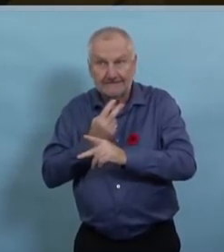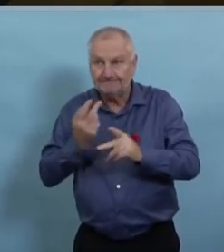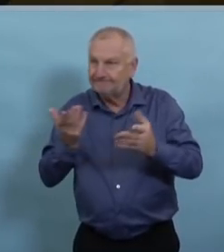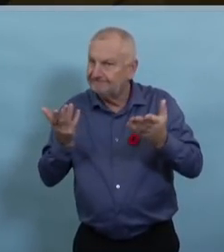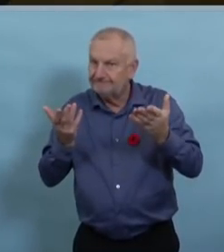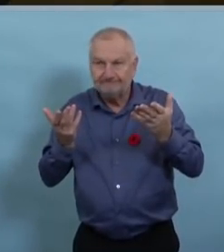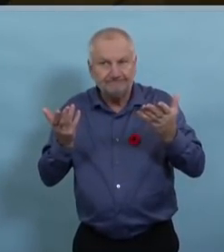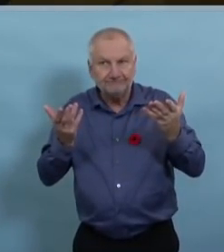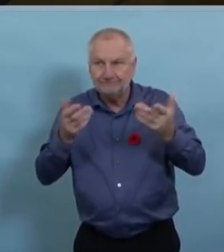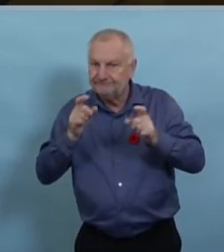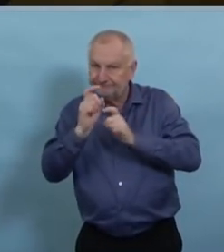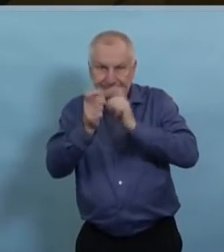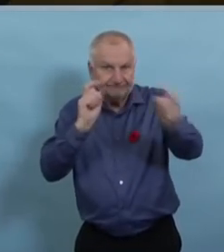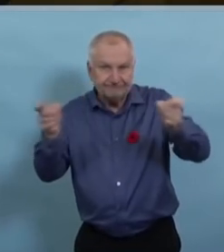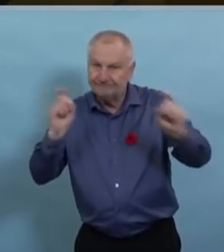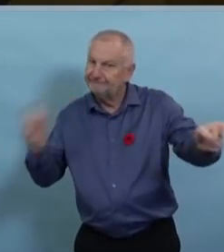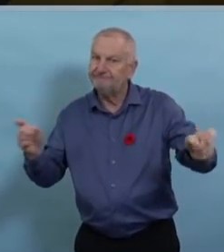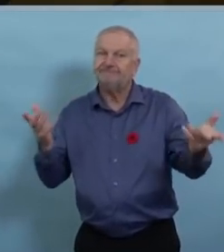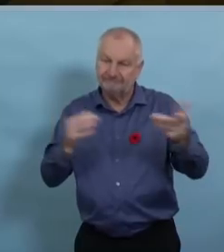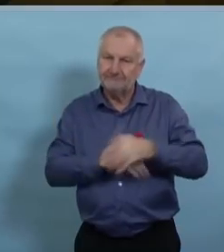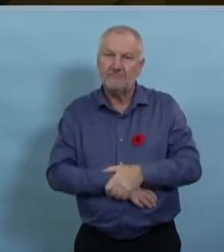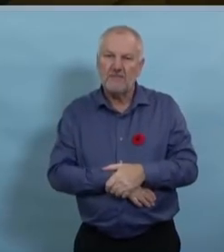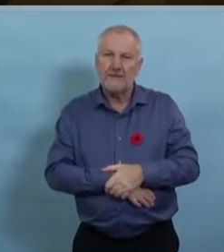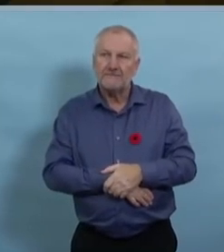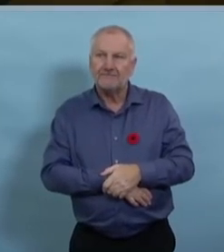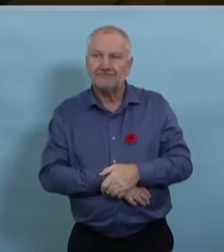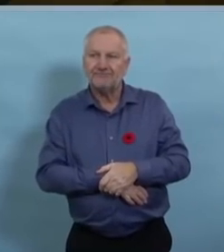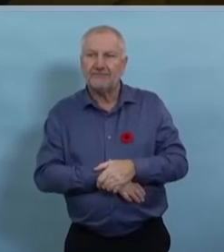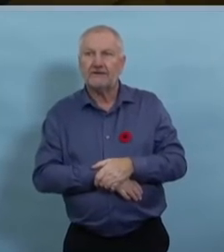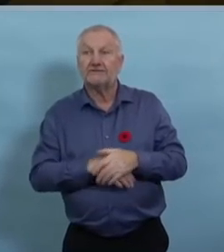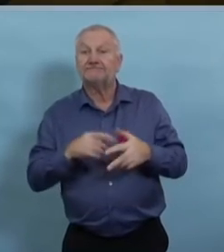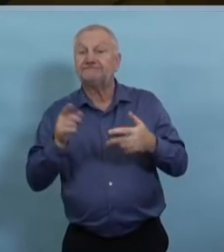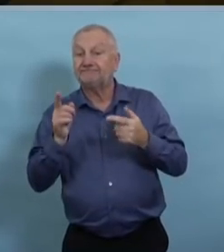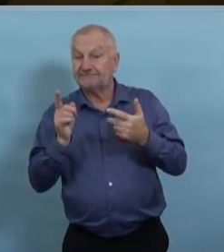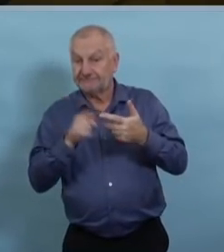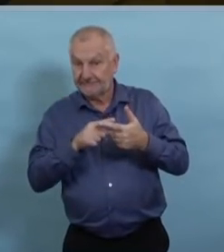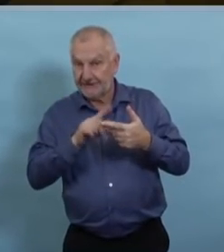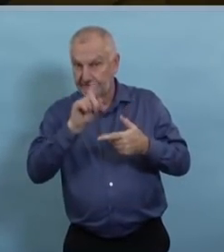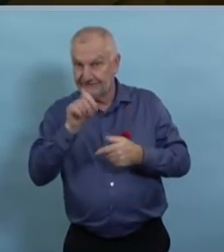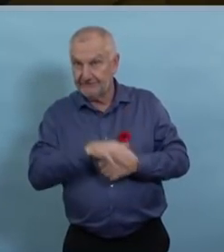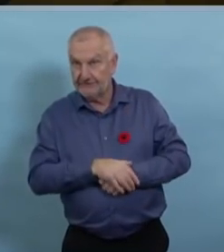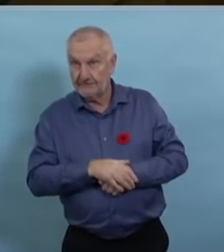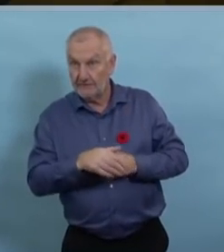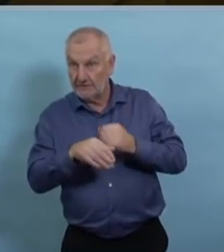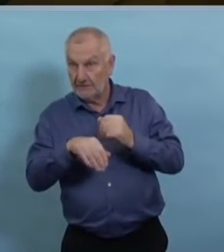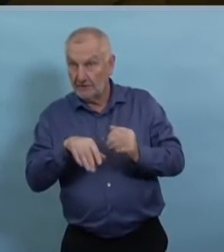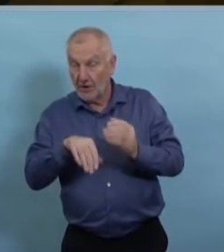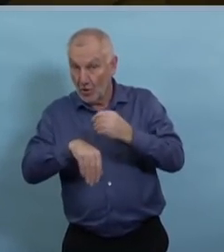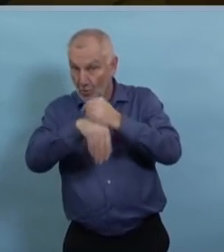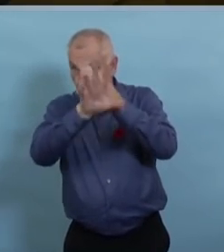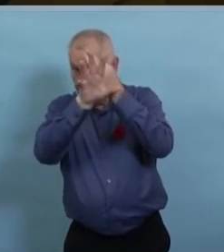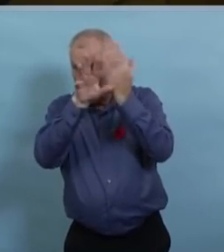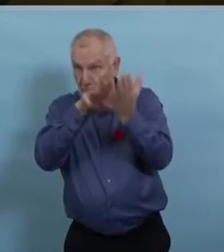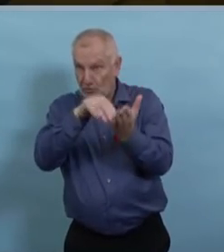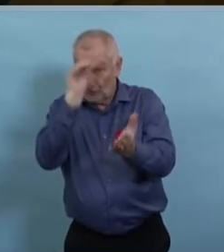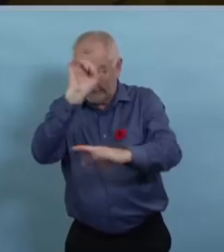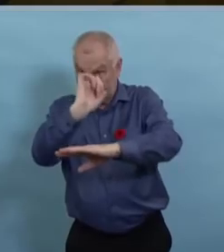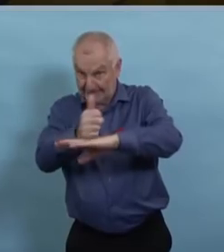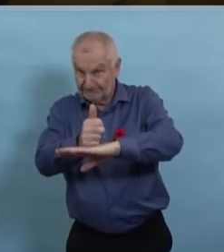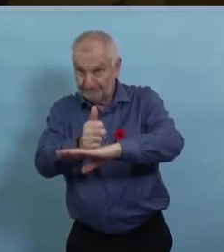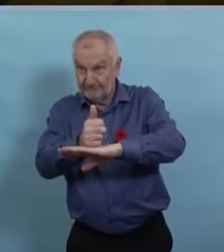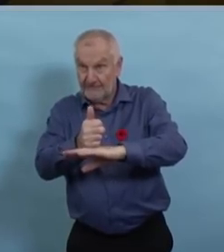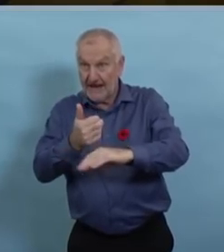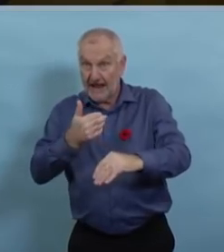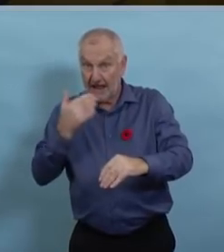Okay. And Minister, again, in terms of this remote learning setup, from what I understand, so it's essentially a help